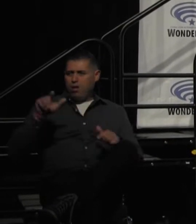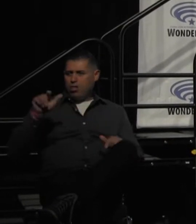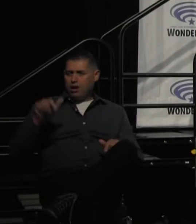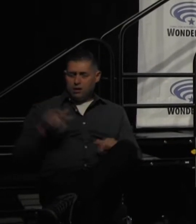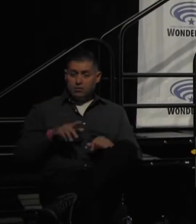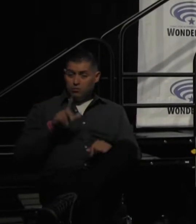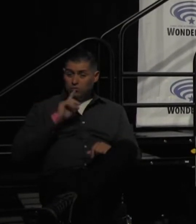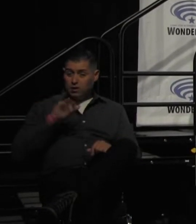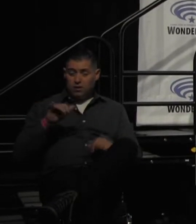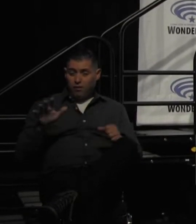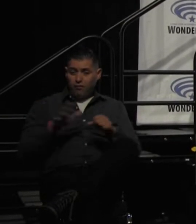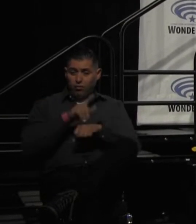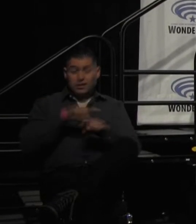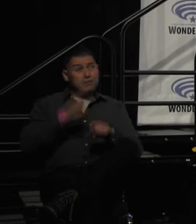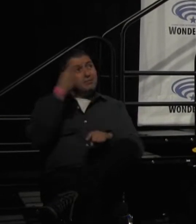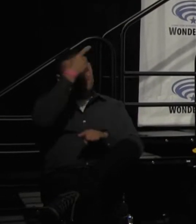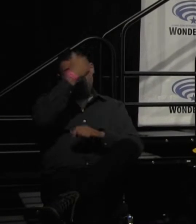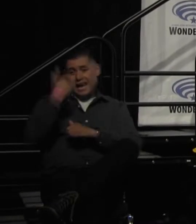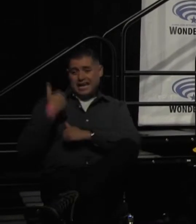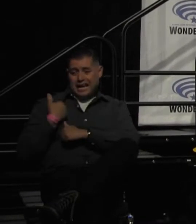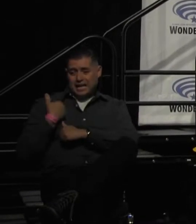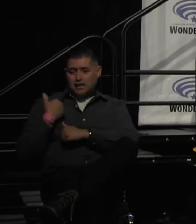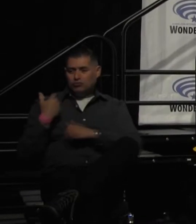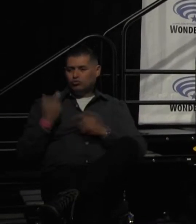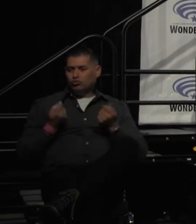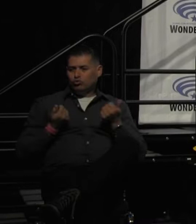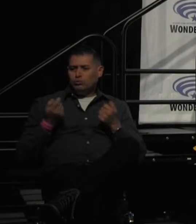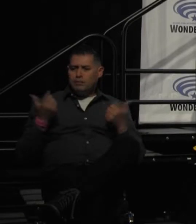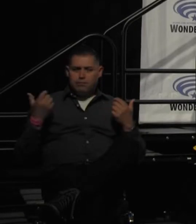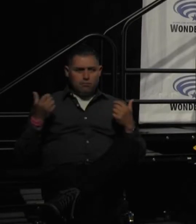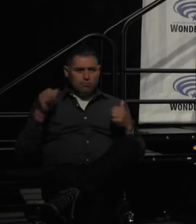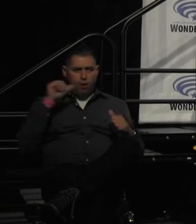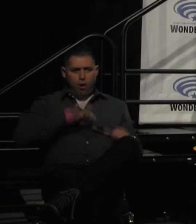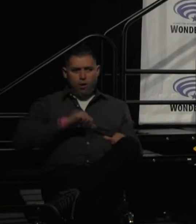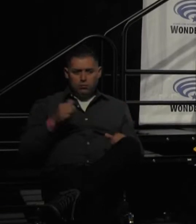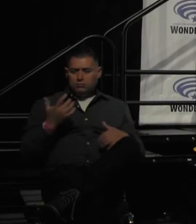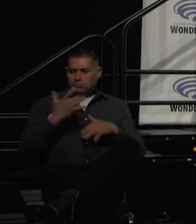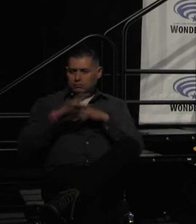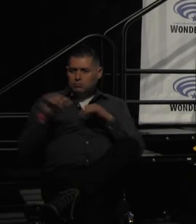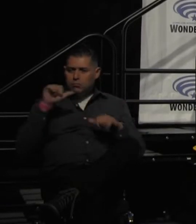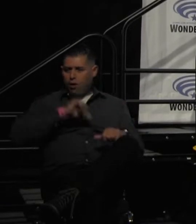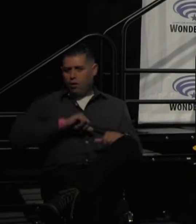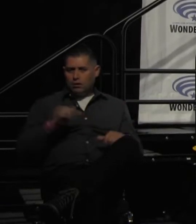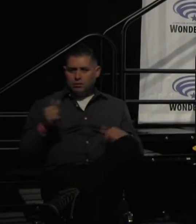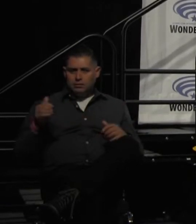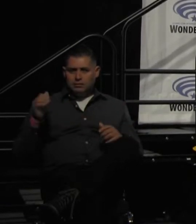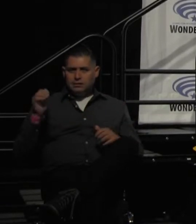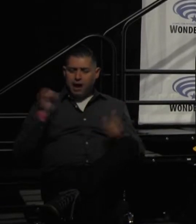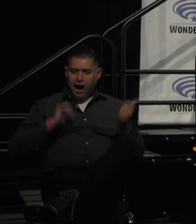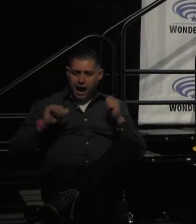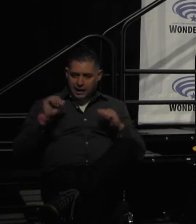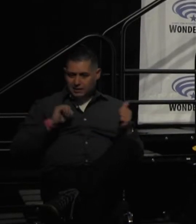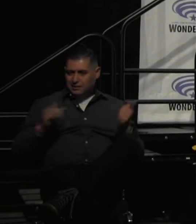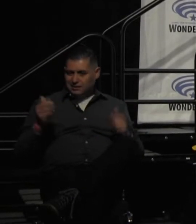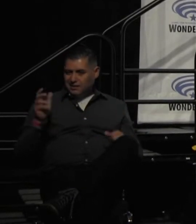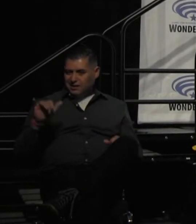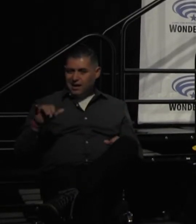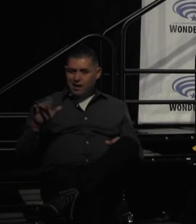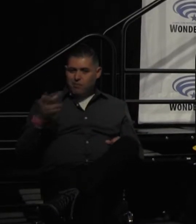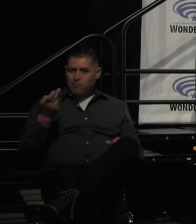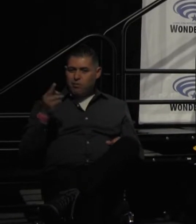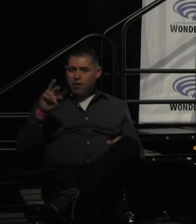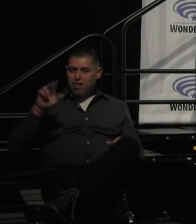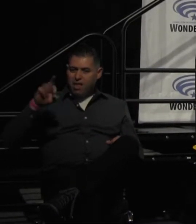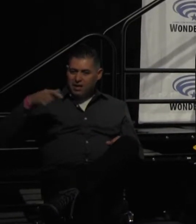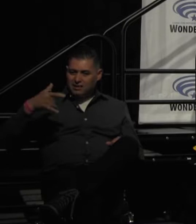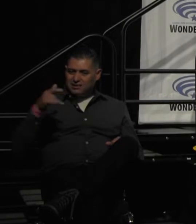Because all the time we were in Canada, we were in a strip bar. You know, like, and we were doing actually hippie burlesque. The whole time we're up